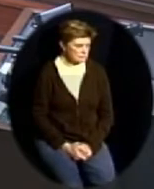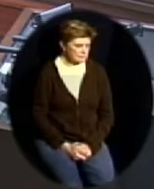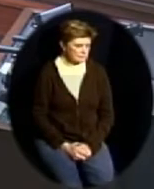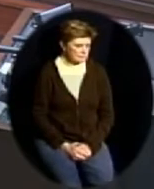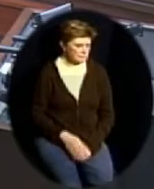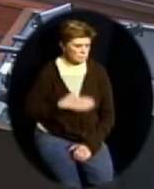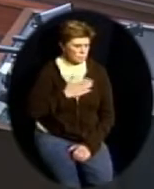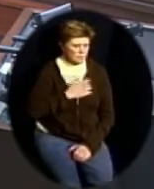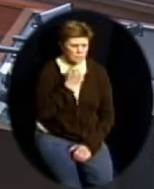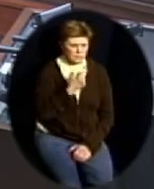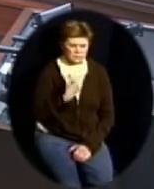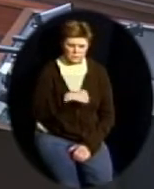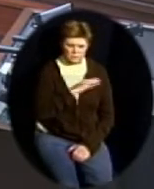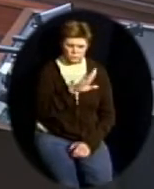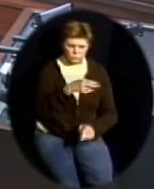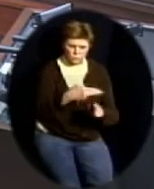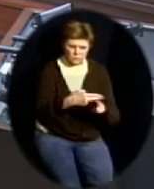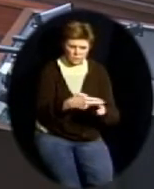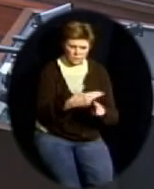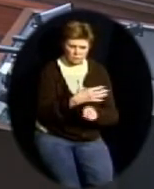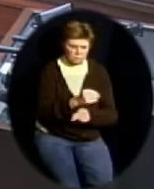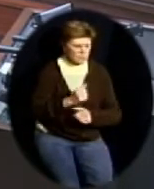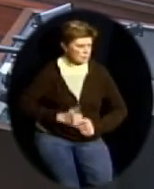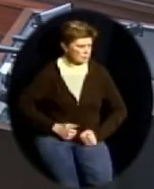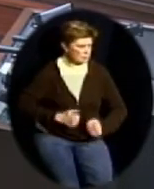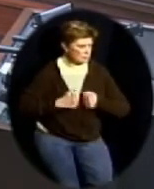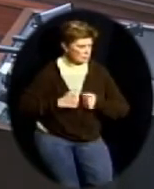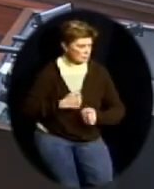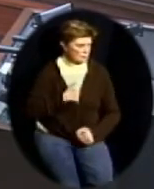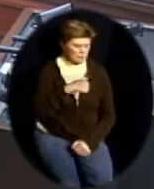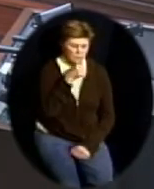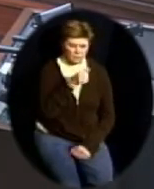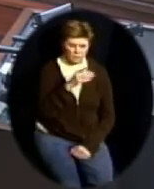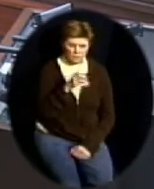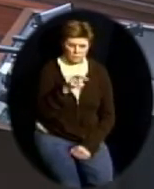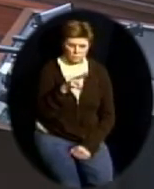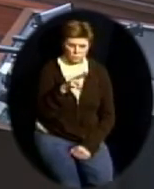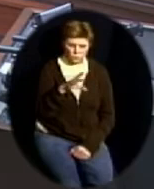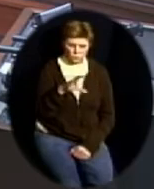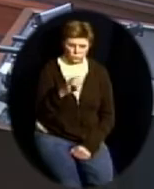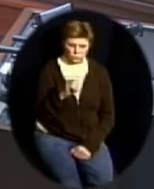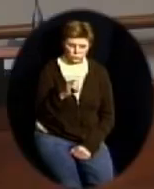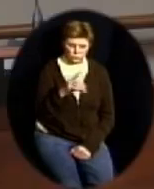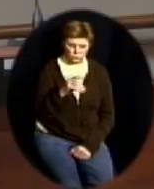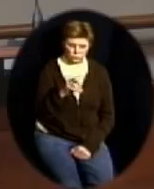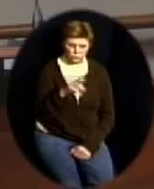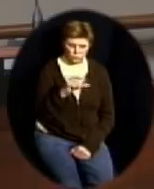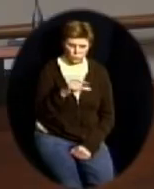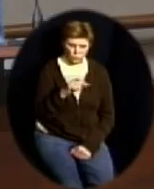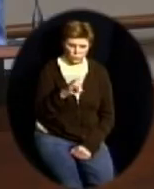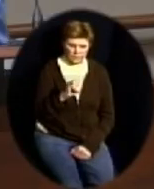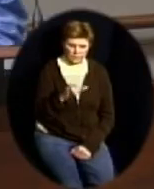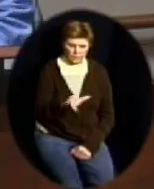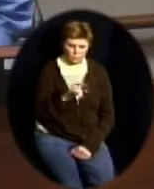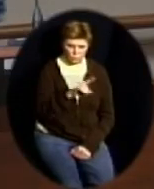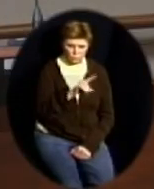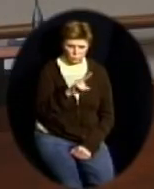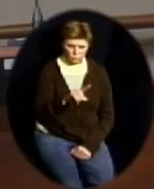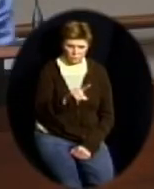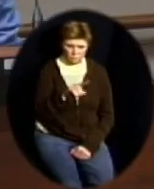Please state your name and address for the record. My name is Bruce Drogi. I live at 11465 South Pine